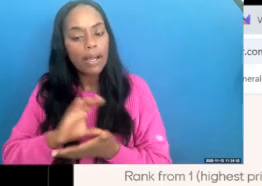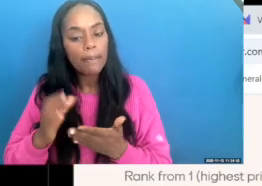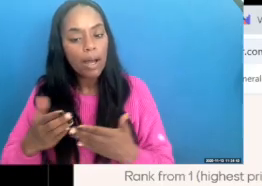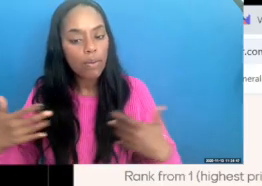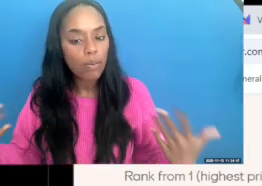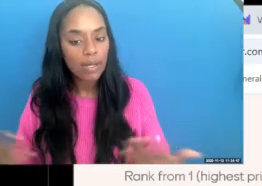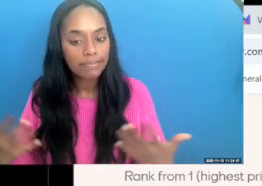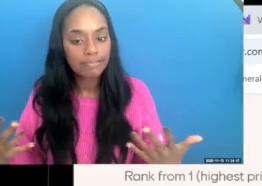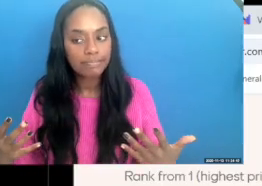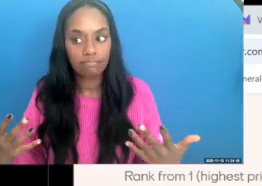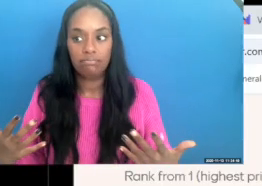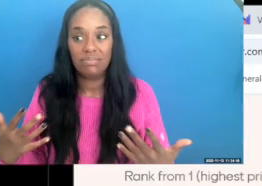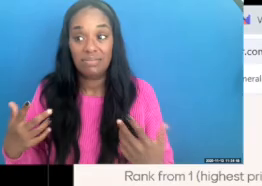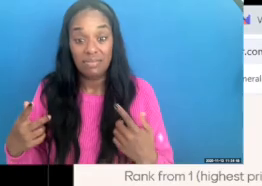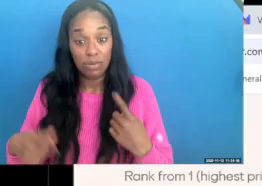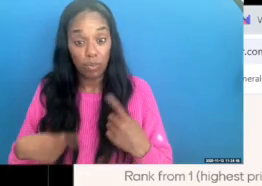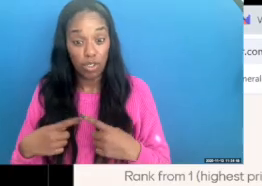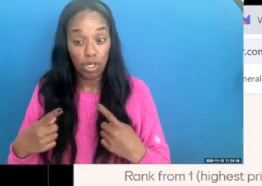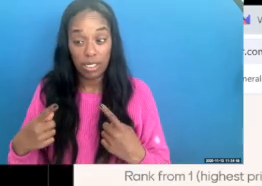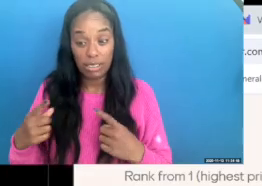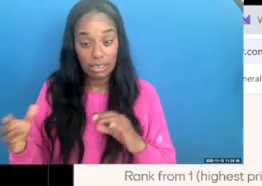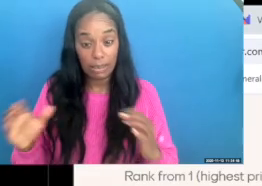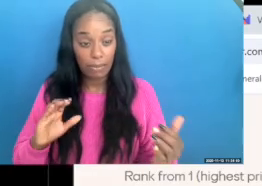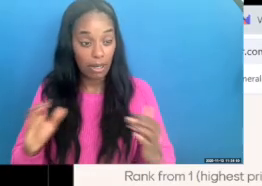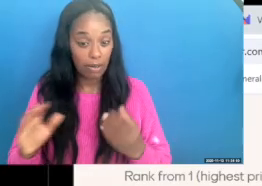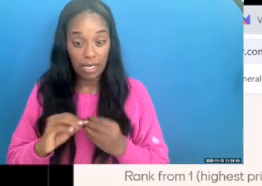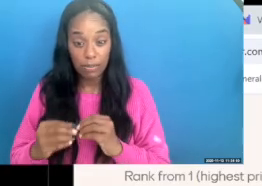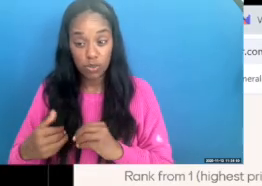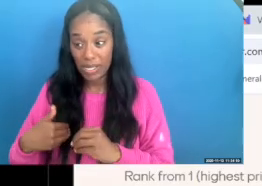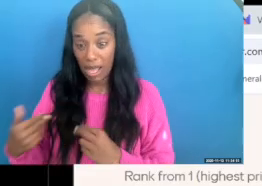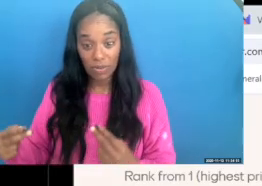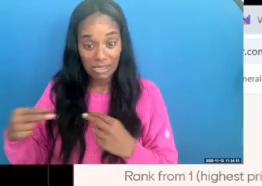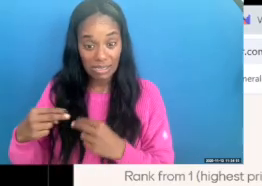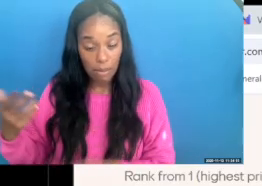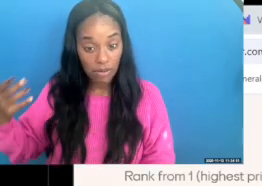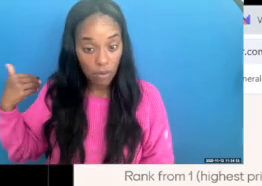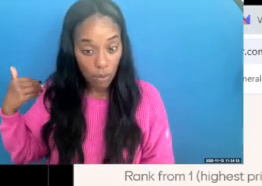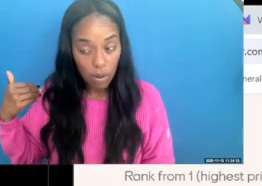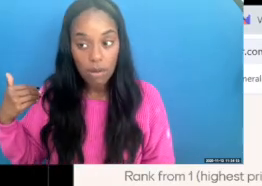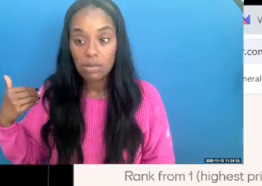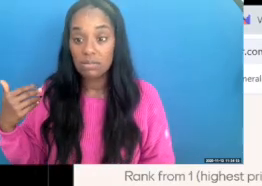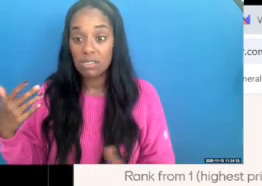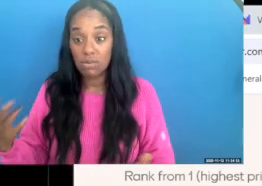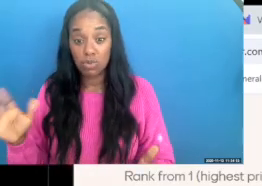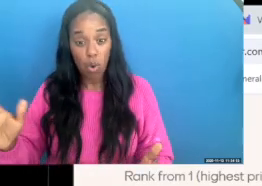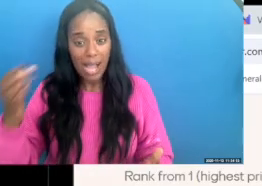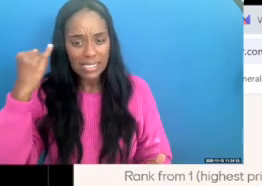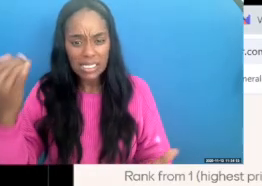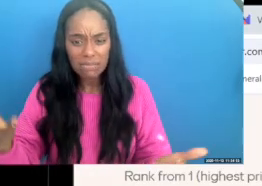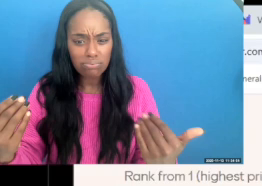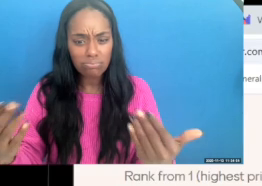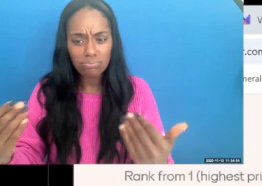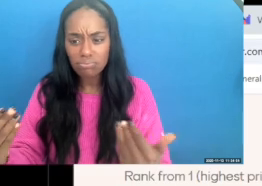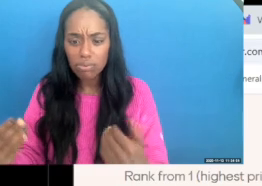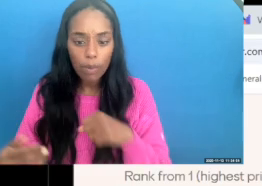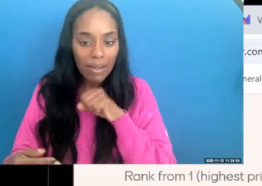there is going to be demand. But what is the appropriate amount, really, especially when you're considering that in comparison to the numbers that we had